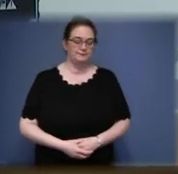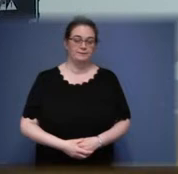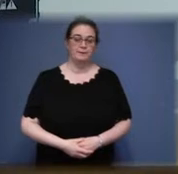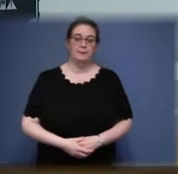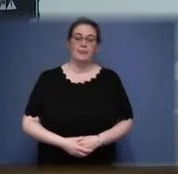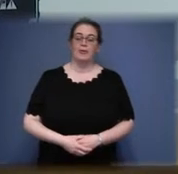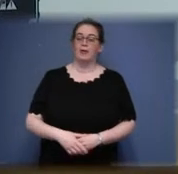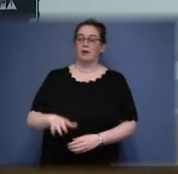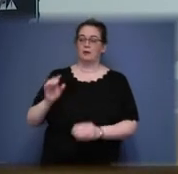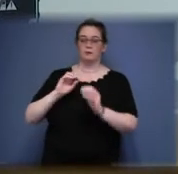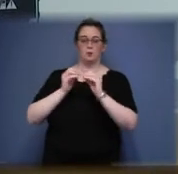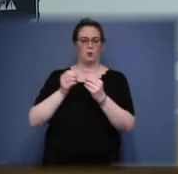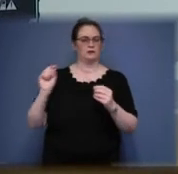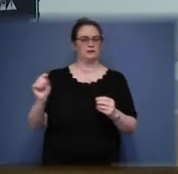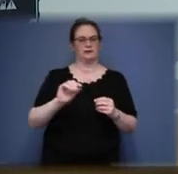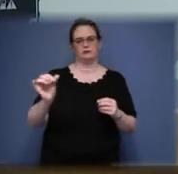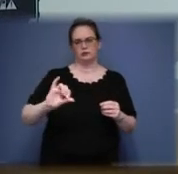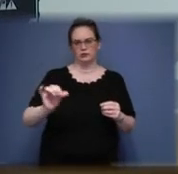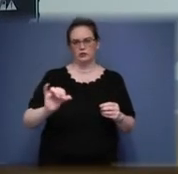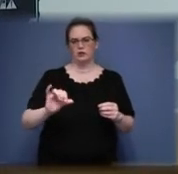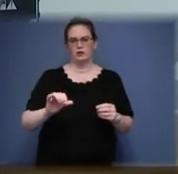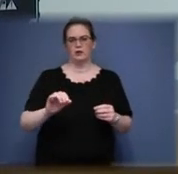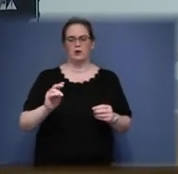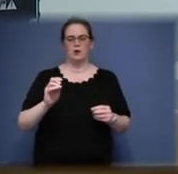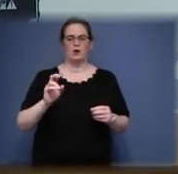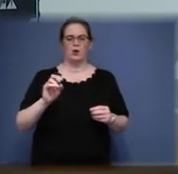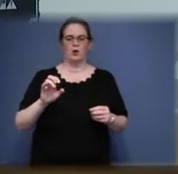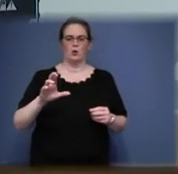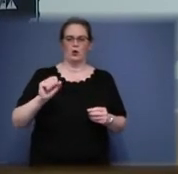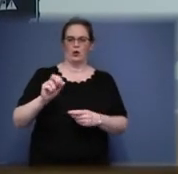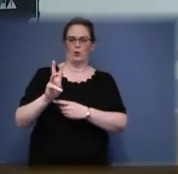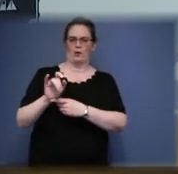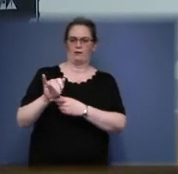whereas organizations such as Anoria Wellness